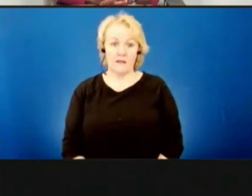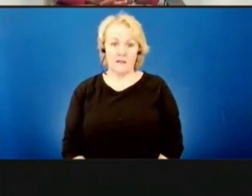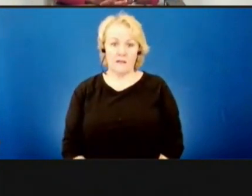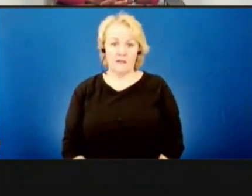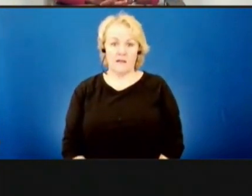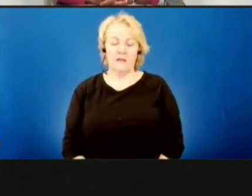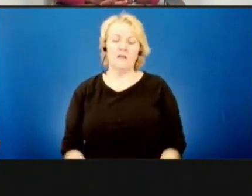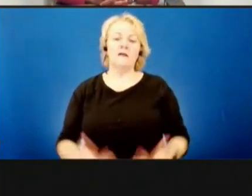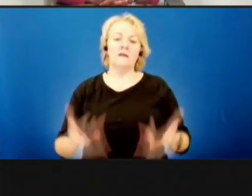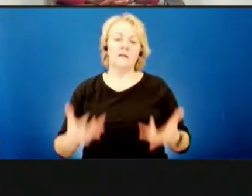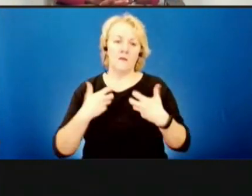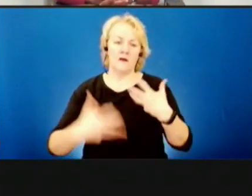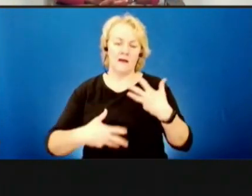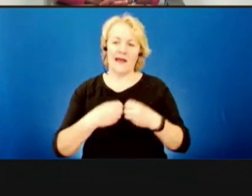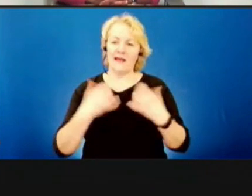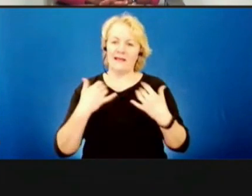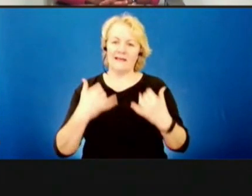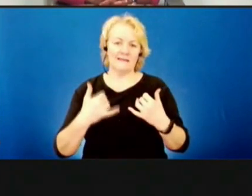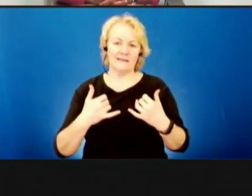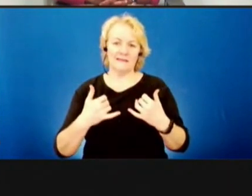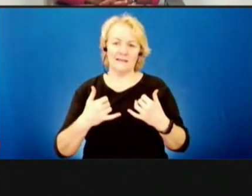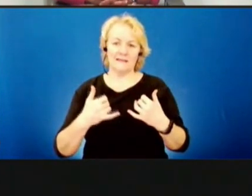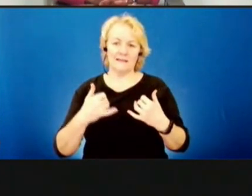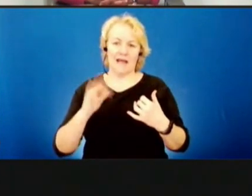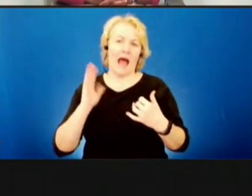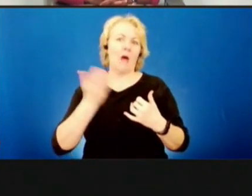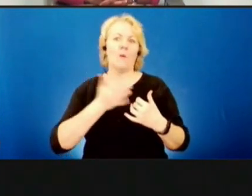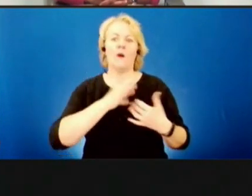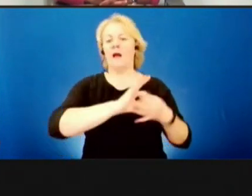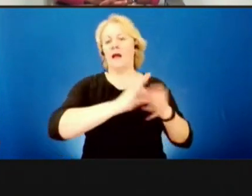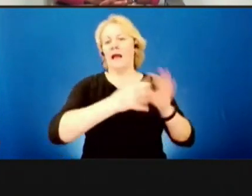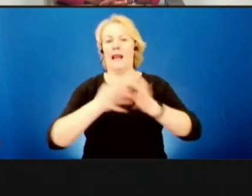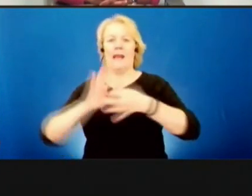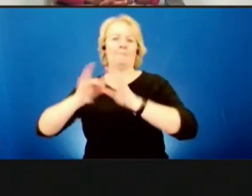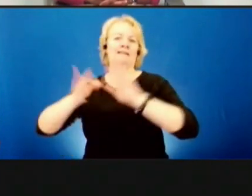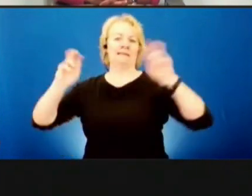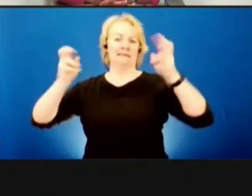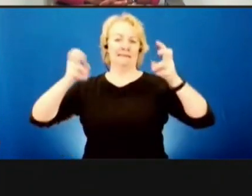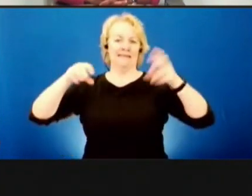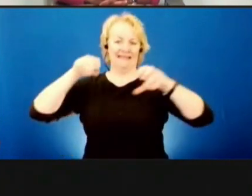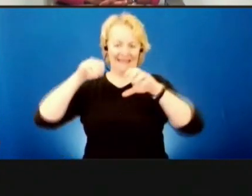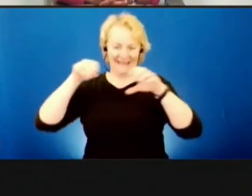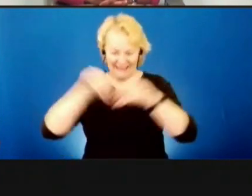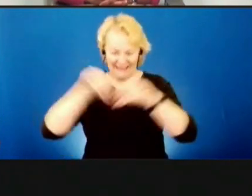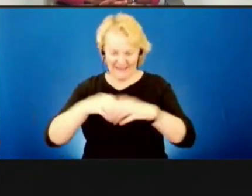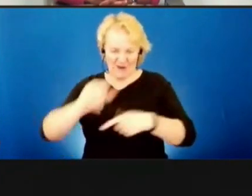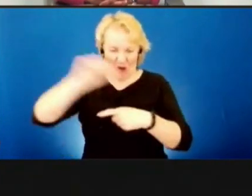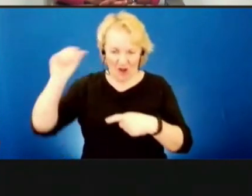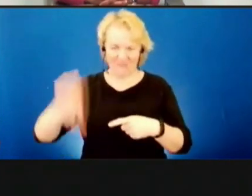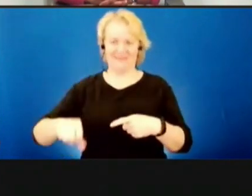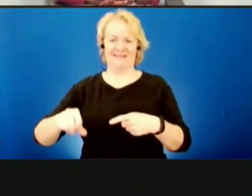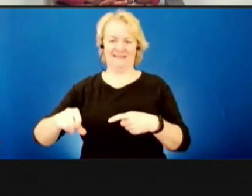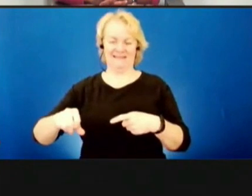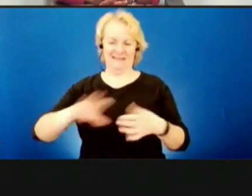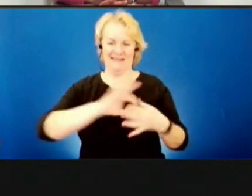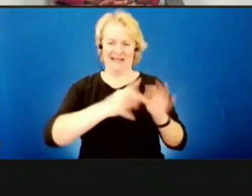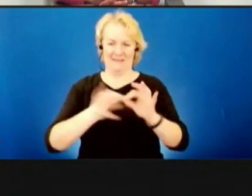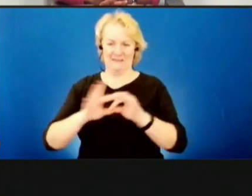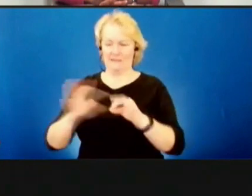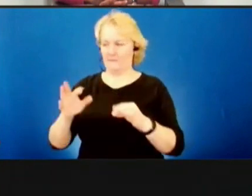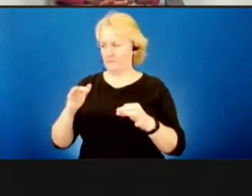I'd just like to say that this is our Olympic moment as a community, Austin. Earlier this week,